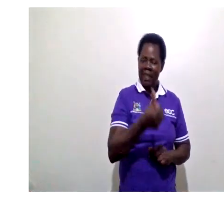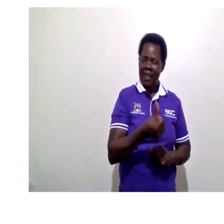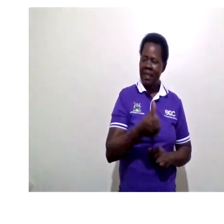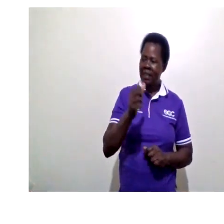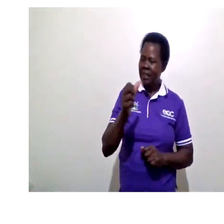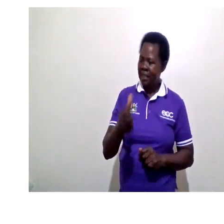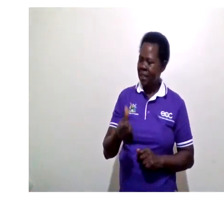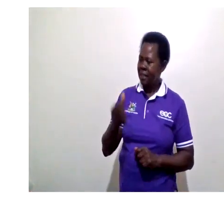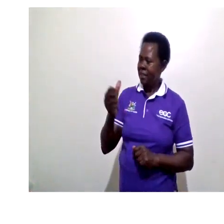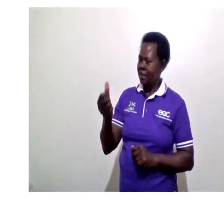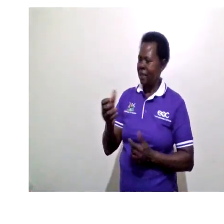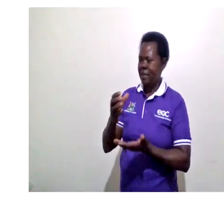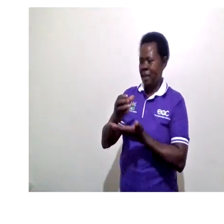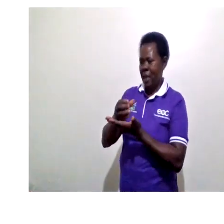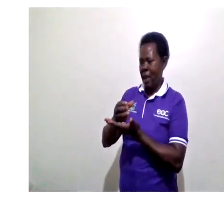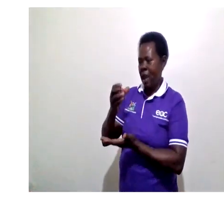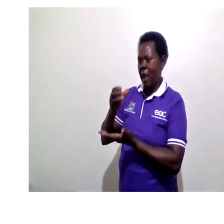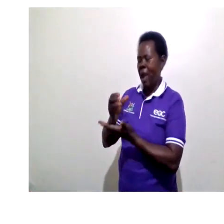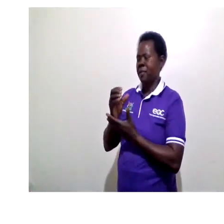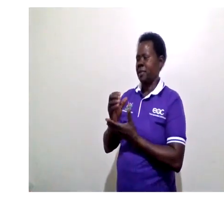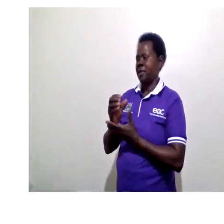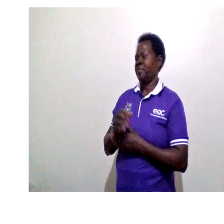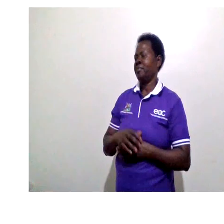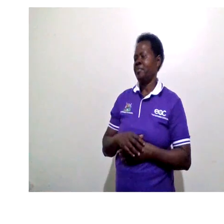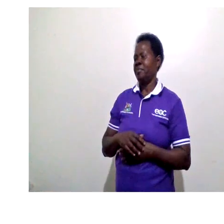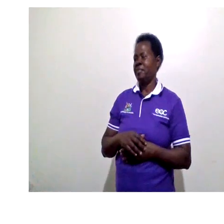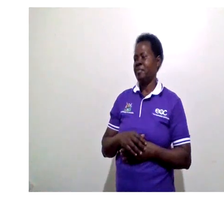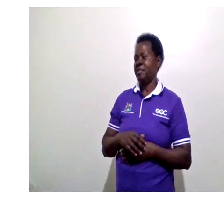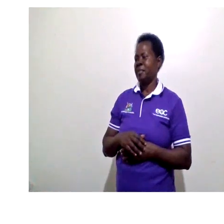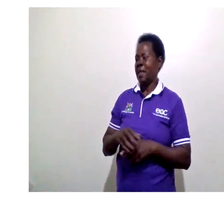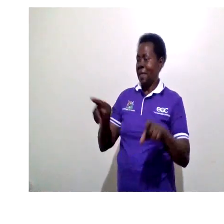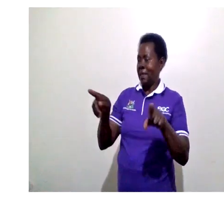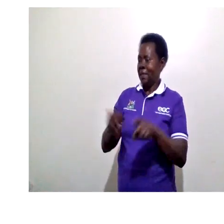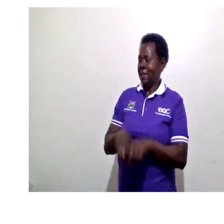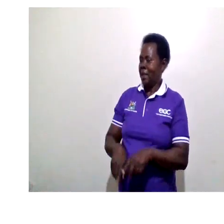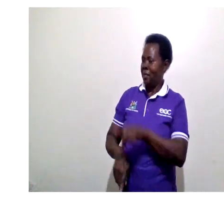we have 666 cups.